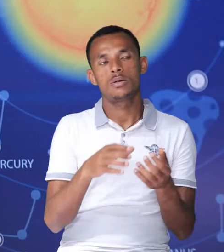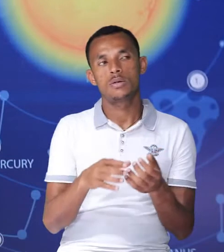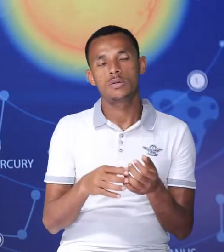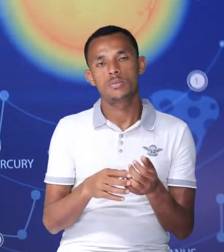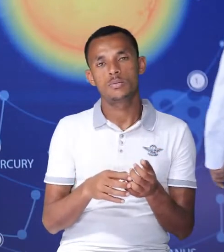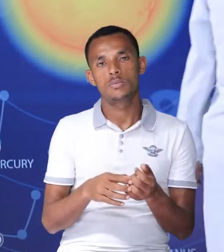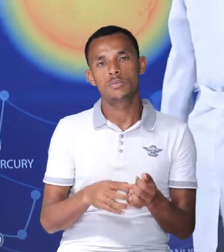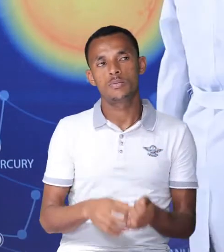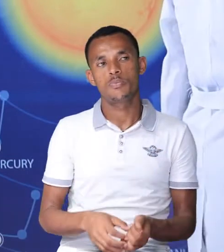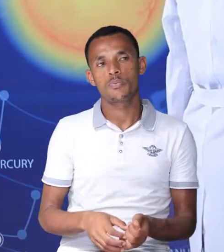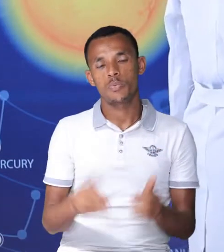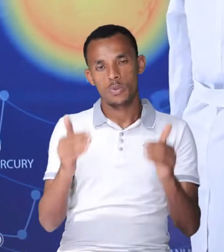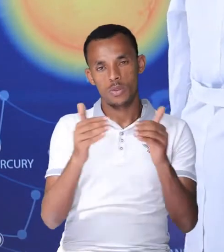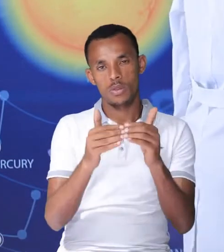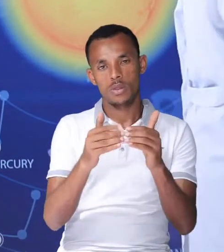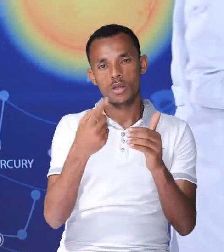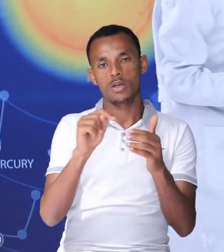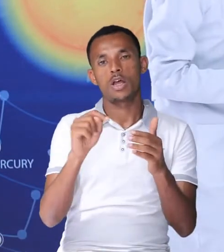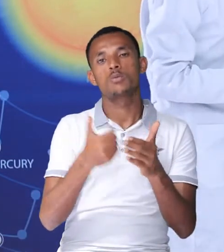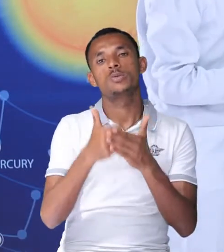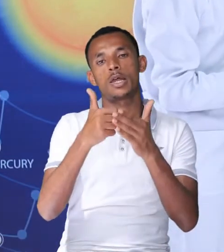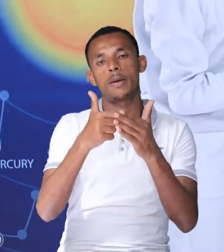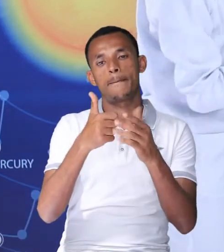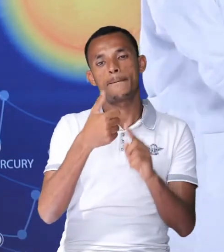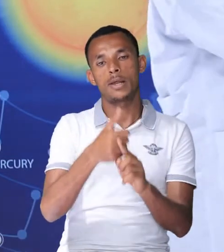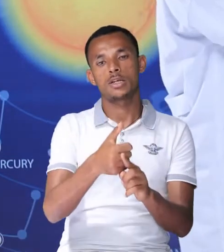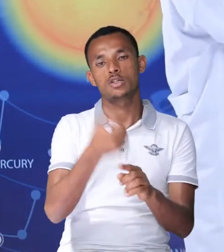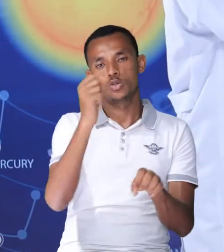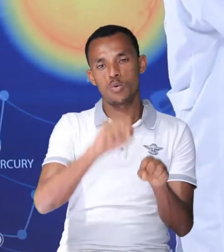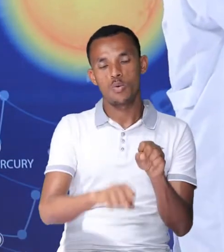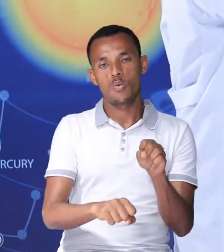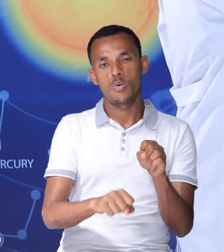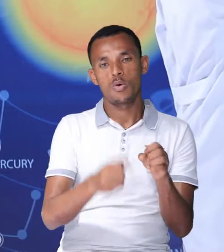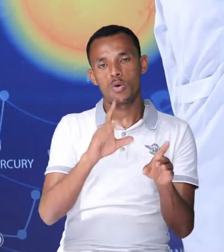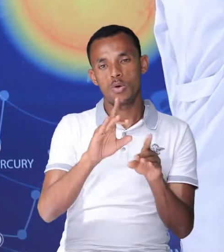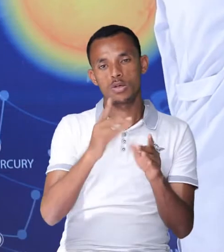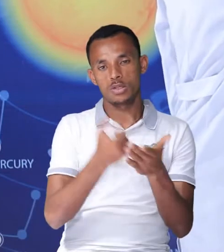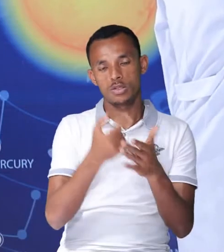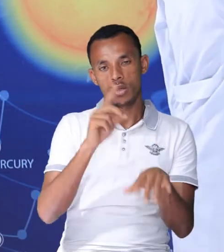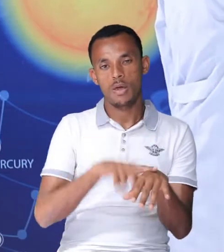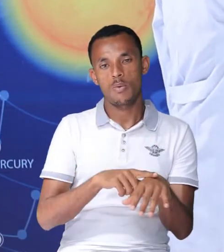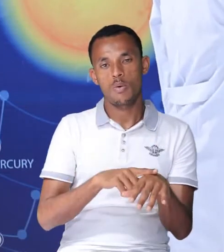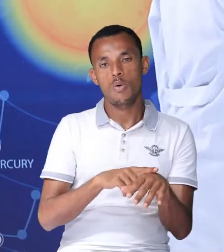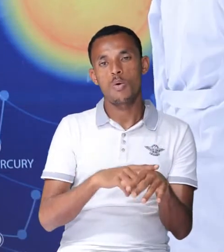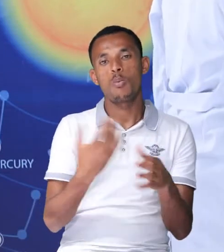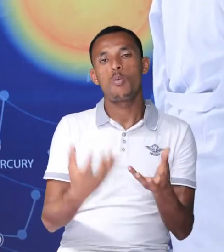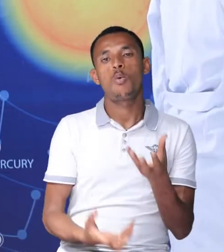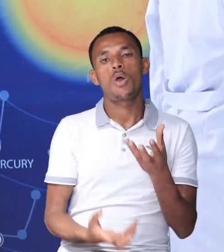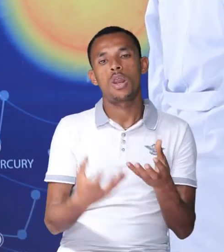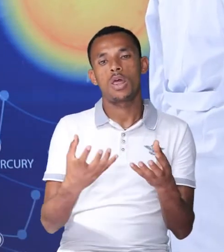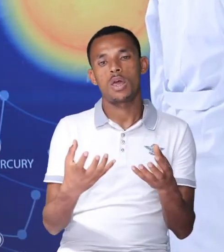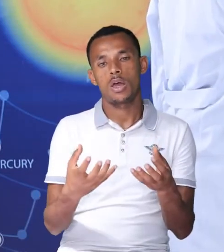liquid equals the atmospheric pressure. So during this time, boiling